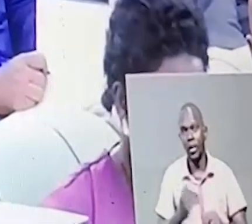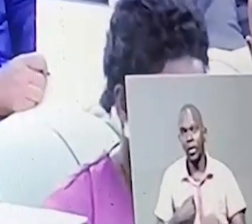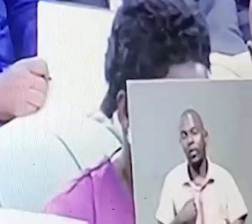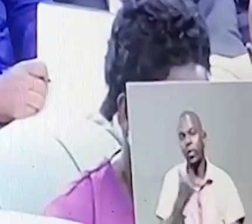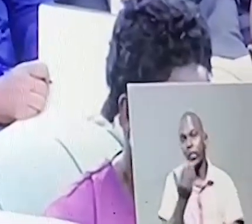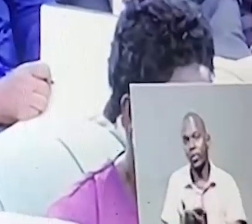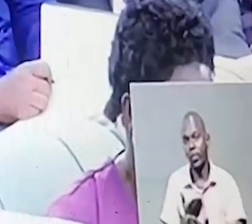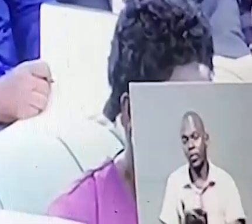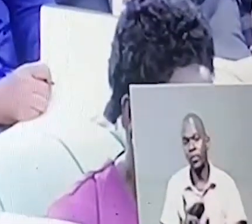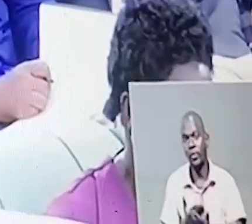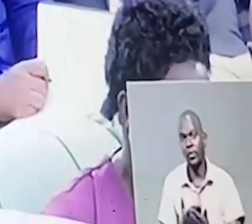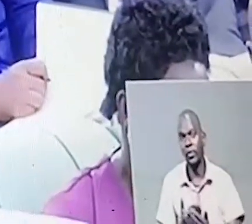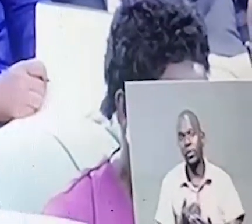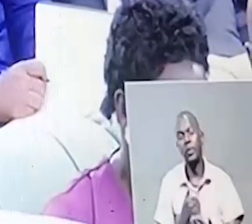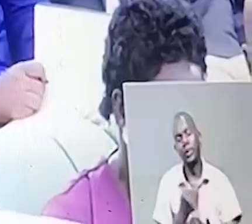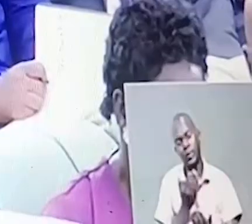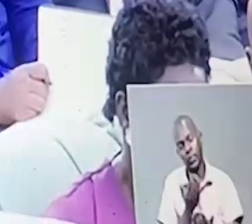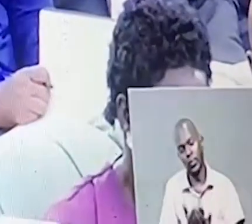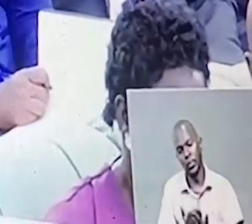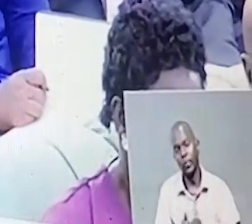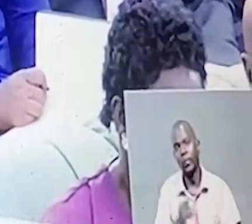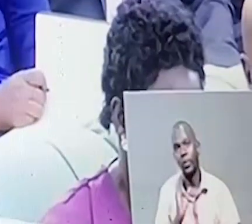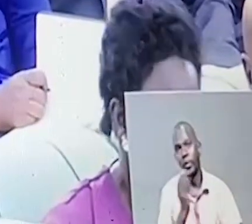are kindly requesting you.